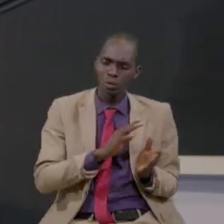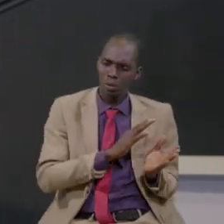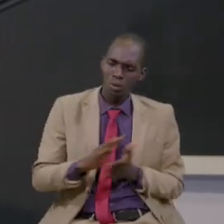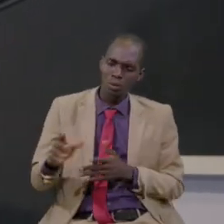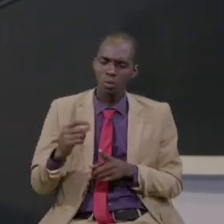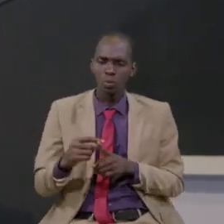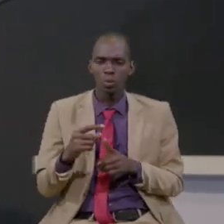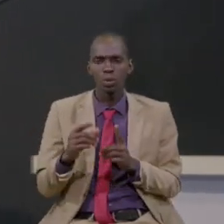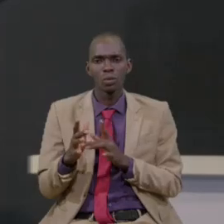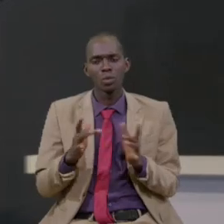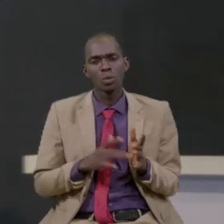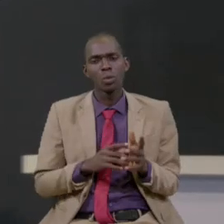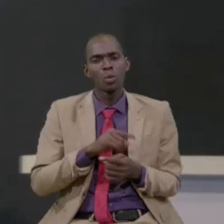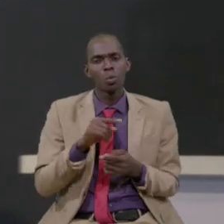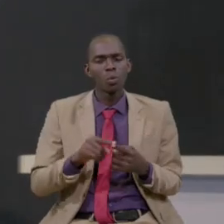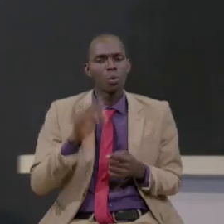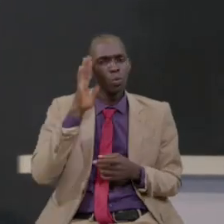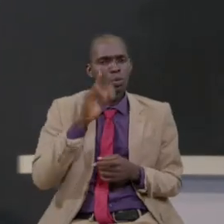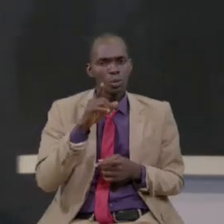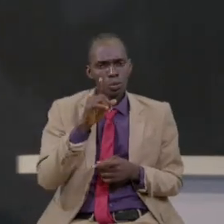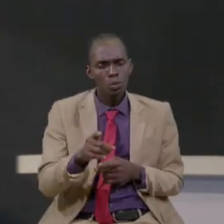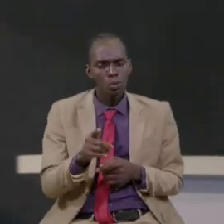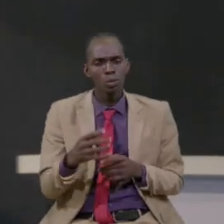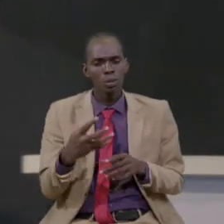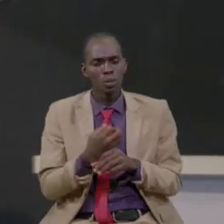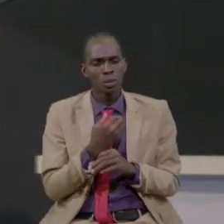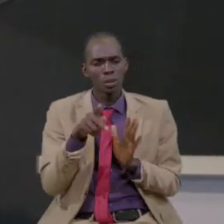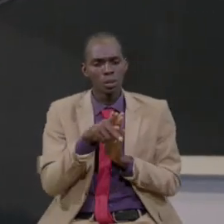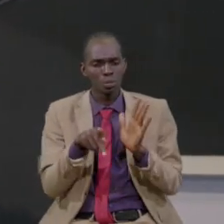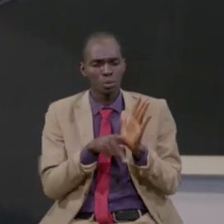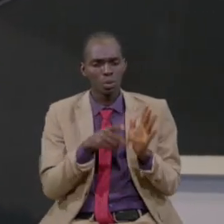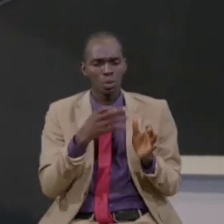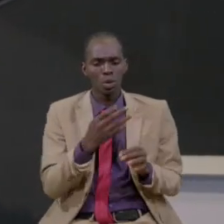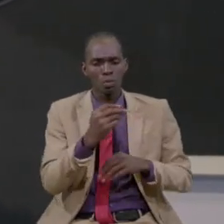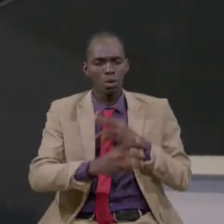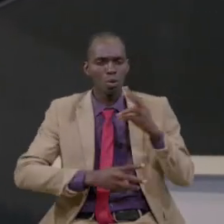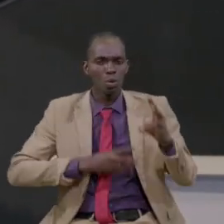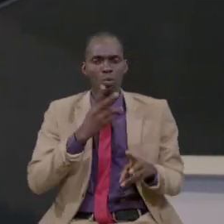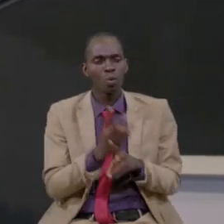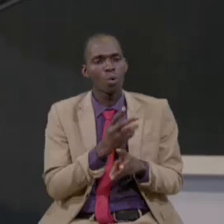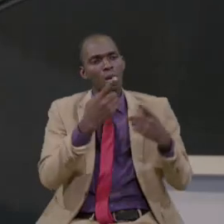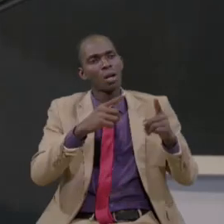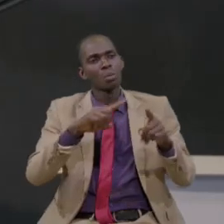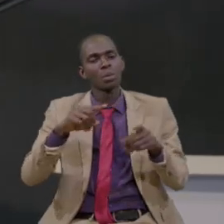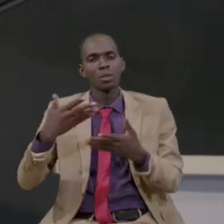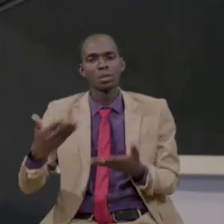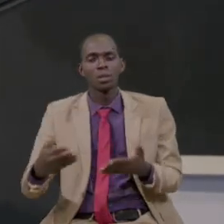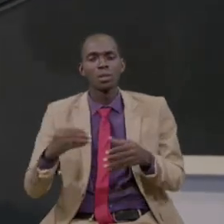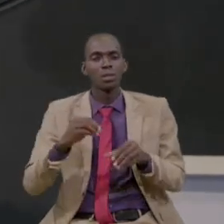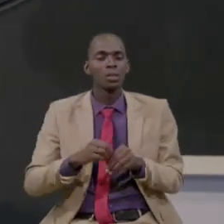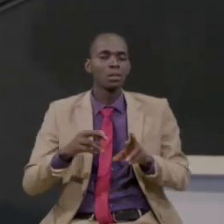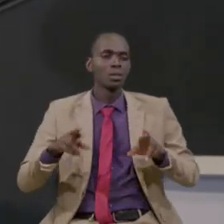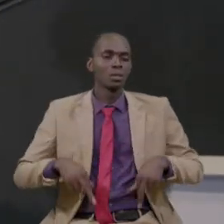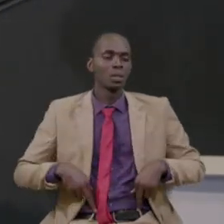to take on the principles of the world? There, they retire. And then you